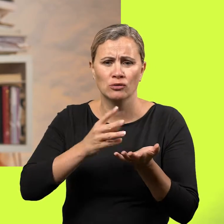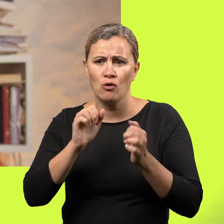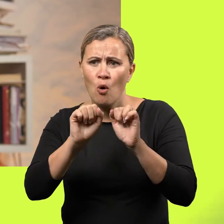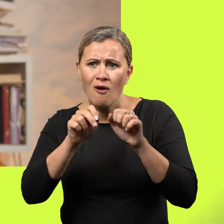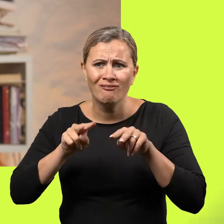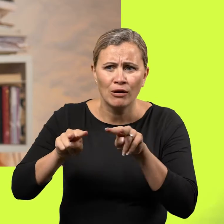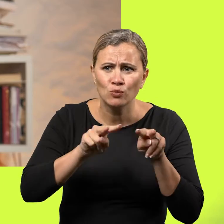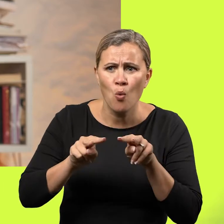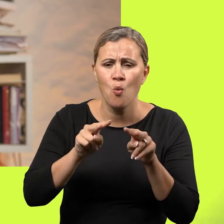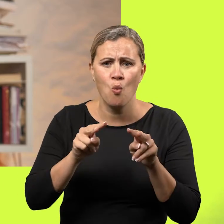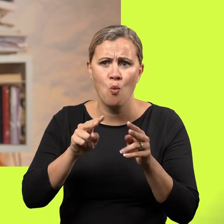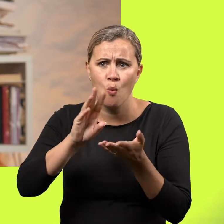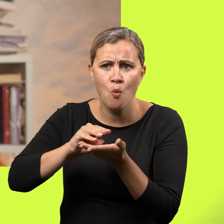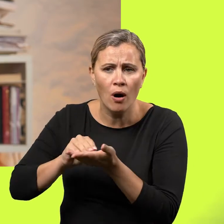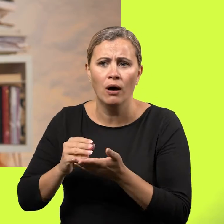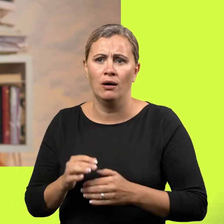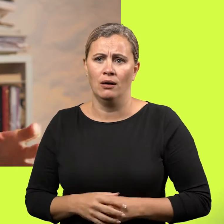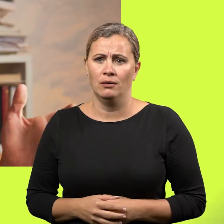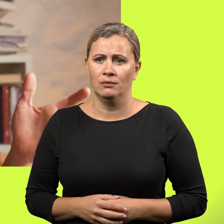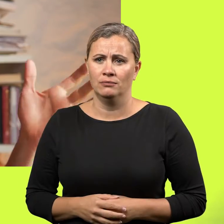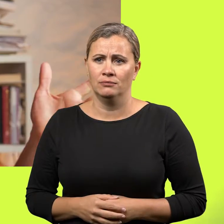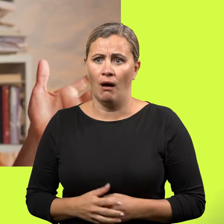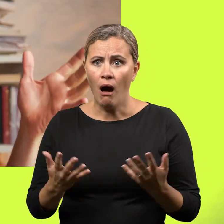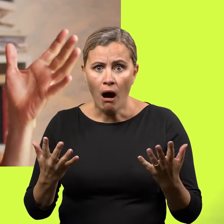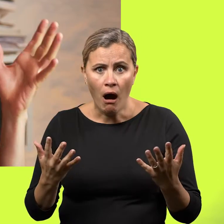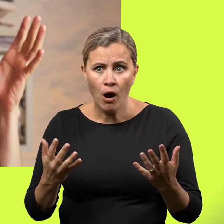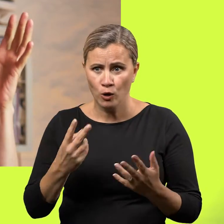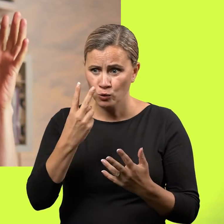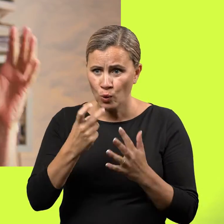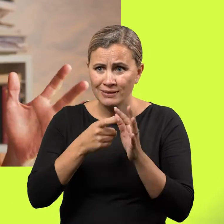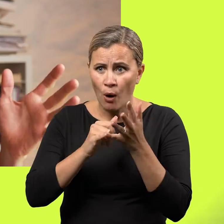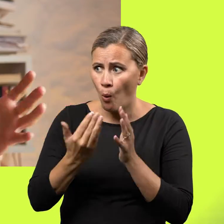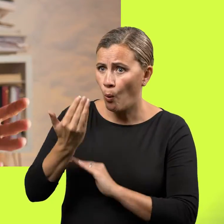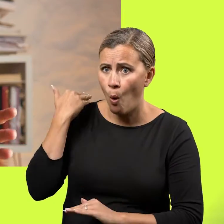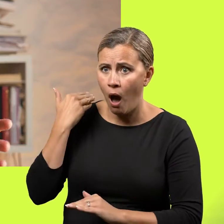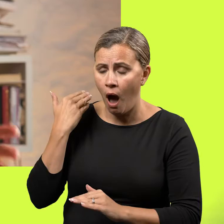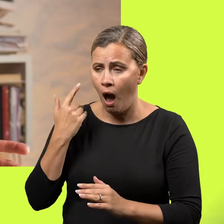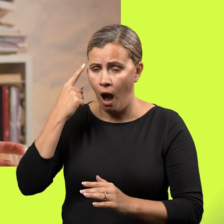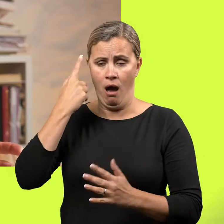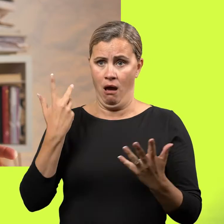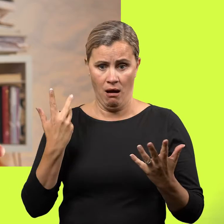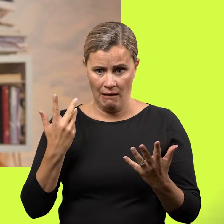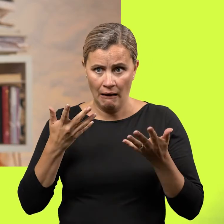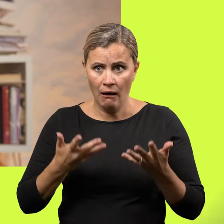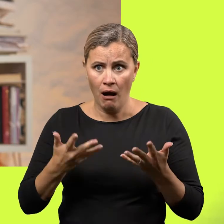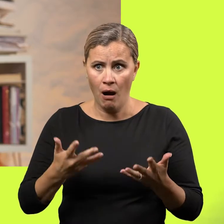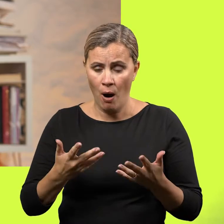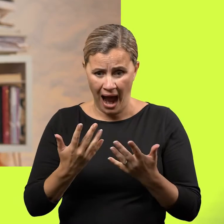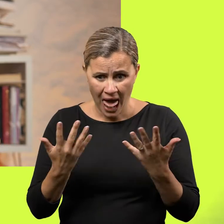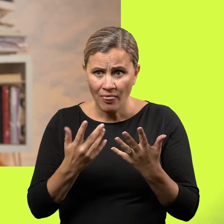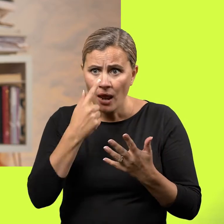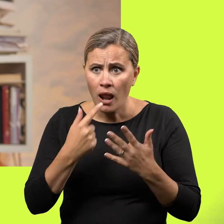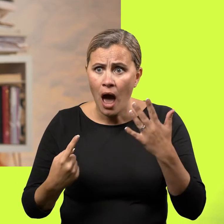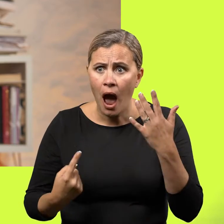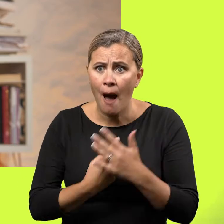your messages and videos. Who would have imagined even just 2 days ago that